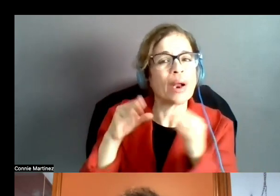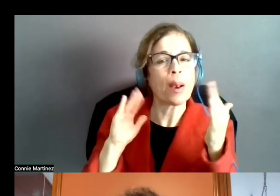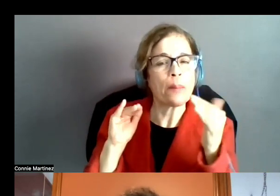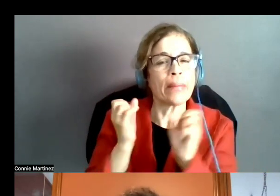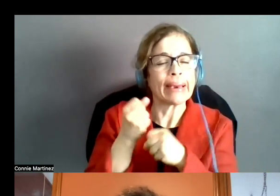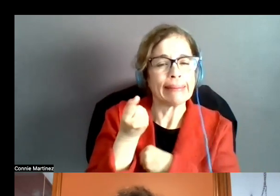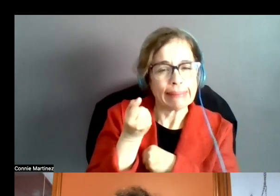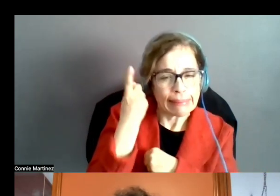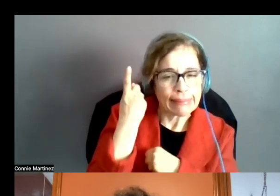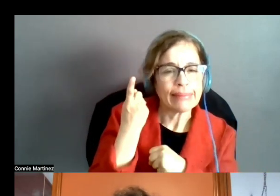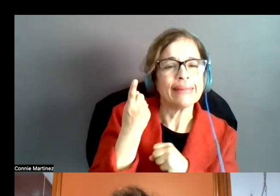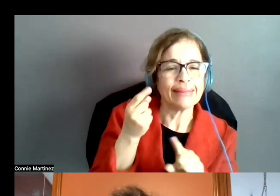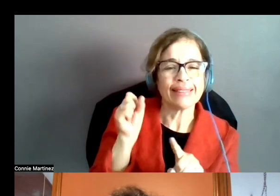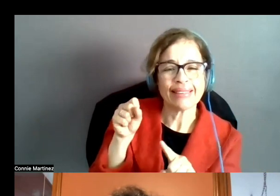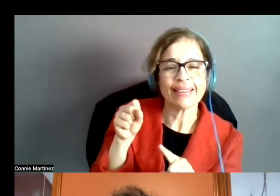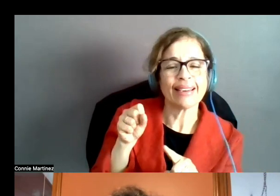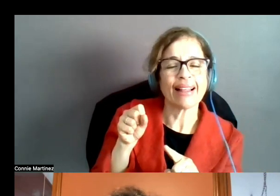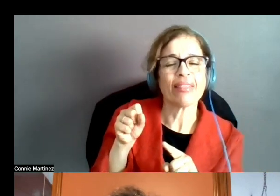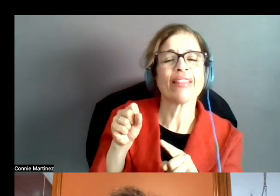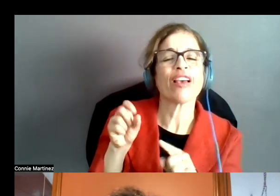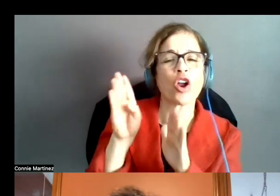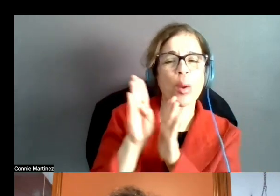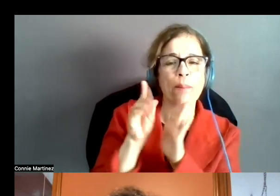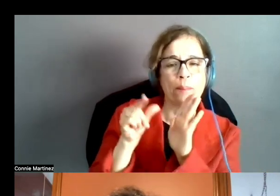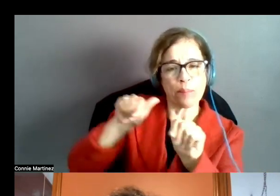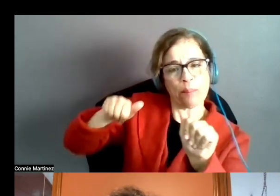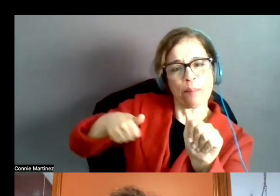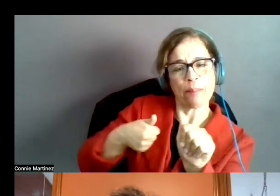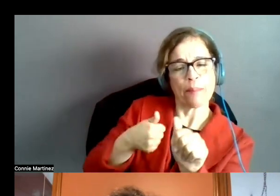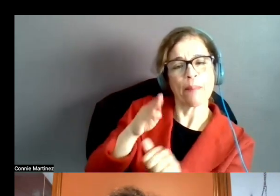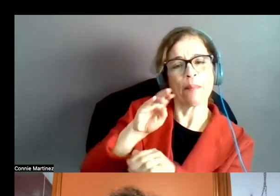making sense, but that's Yeah. more or less the backbone